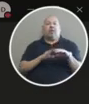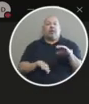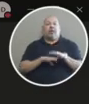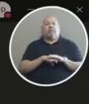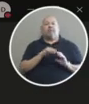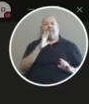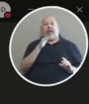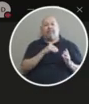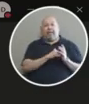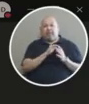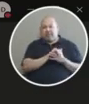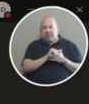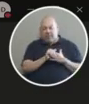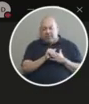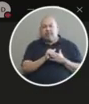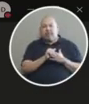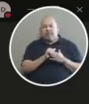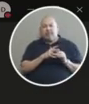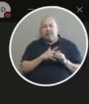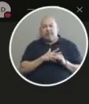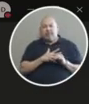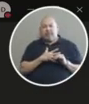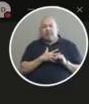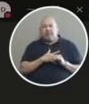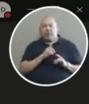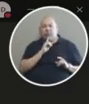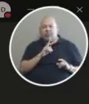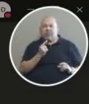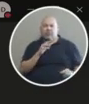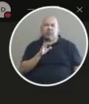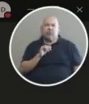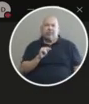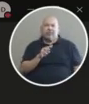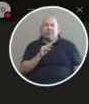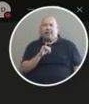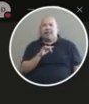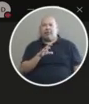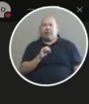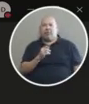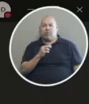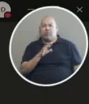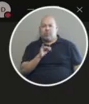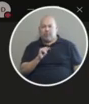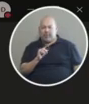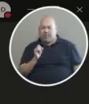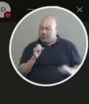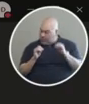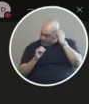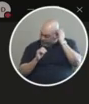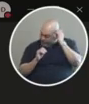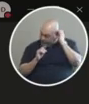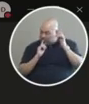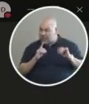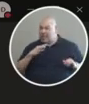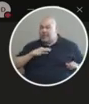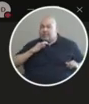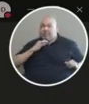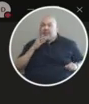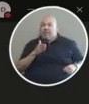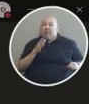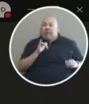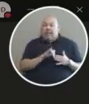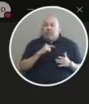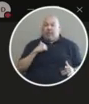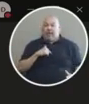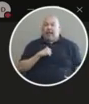to $5,000, they're really grants, they're micro grants. And so the eligibility there is